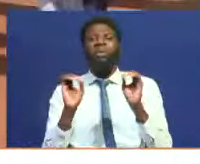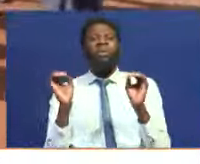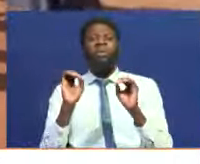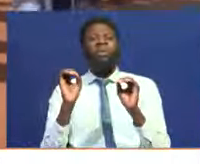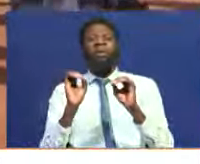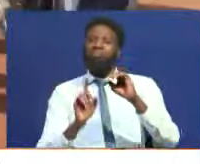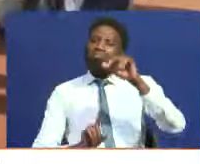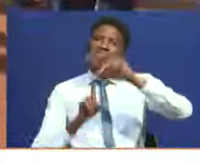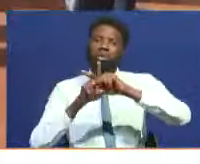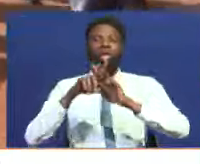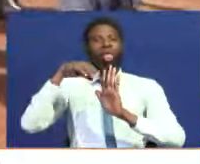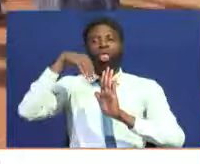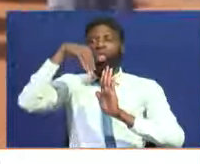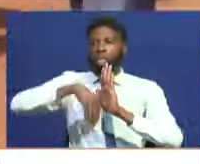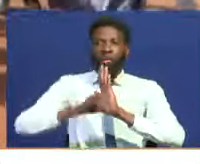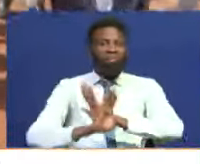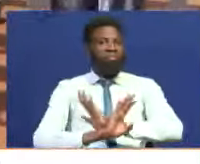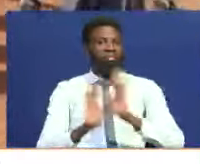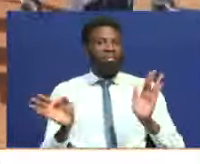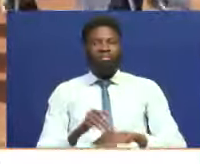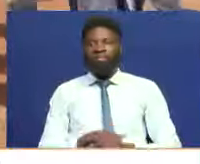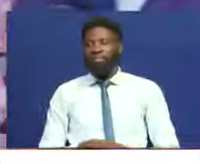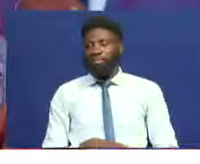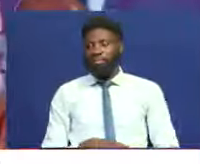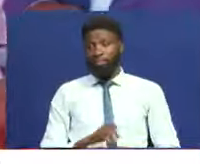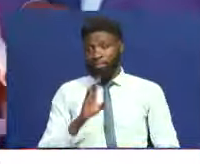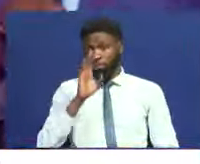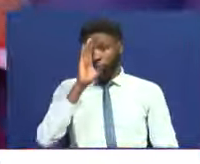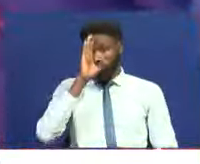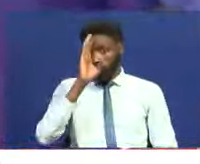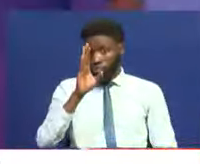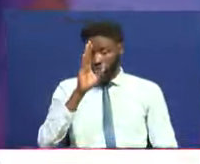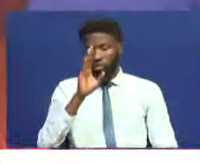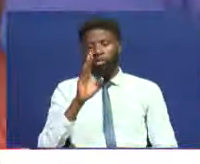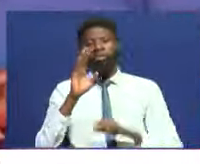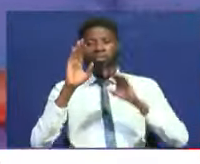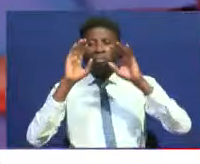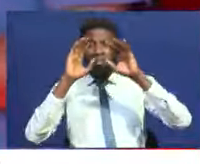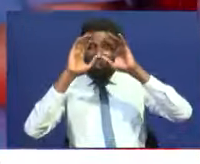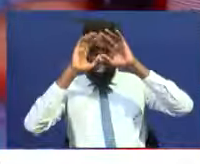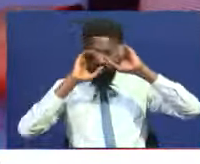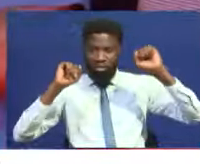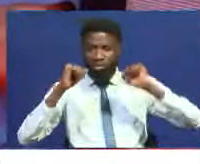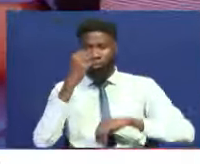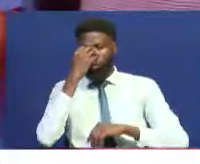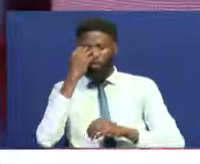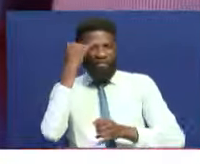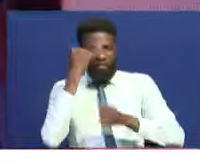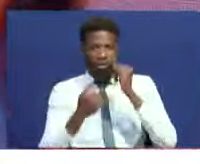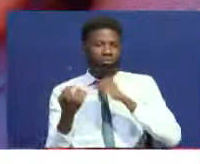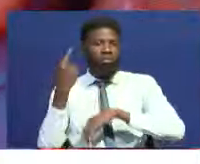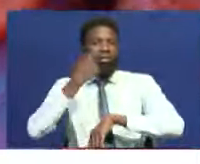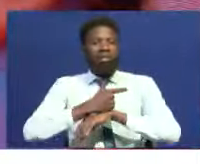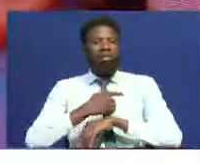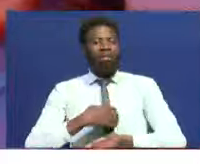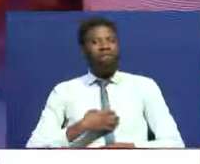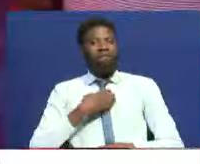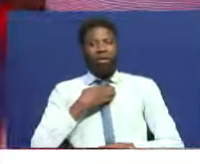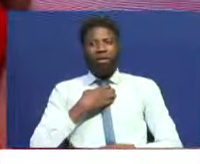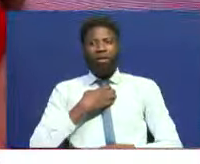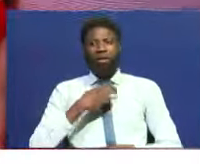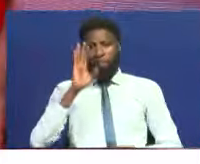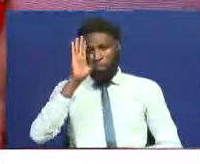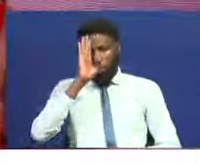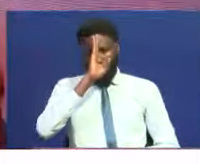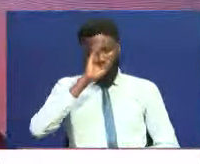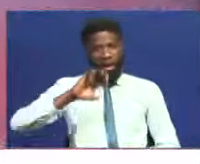President William Ruto on Sunday concluded his four-day visit in Bungoma County in Western Kenya region, gracing an